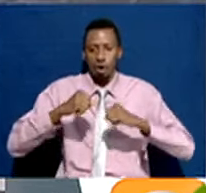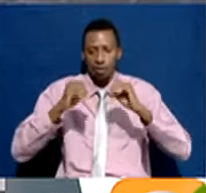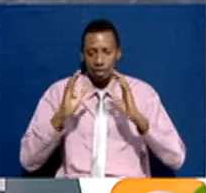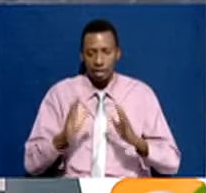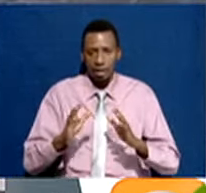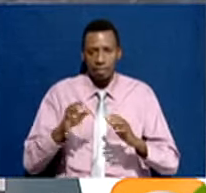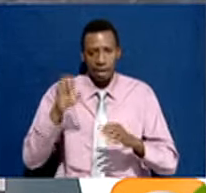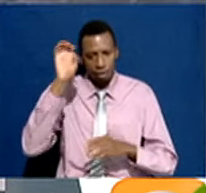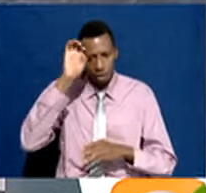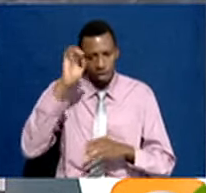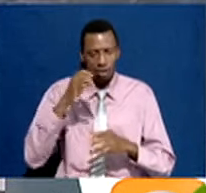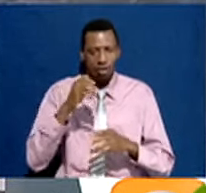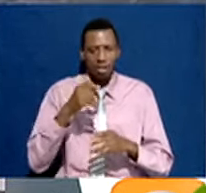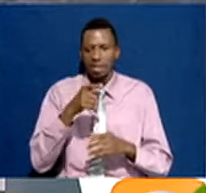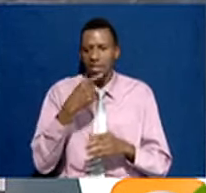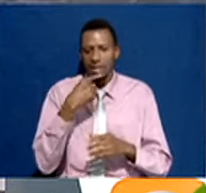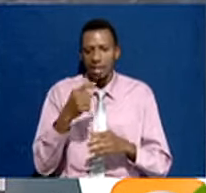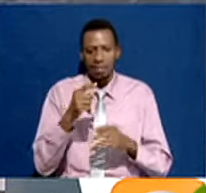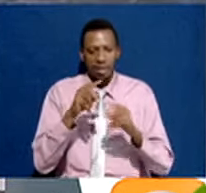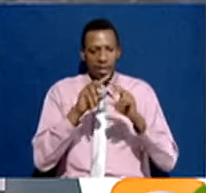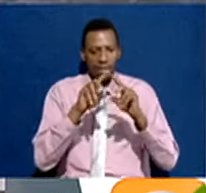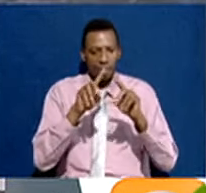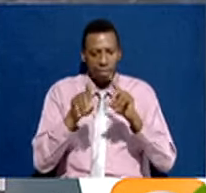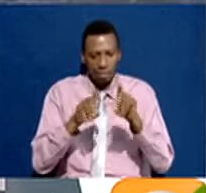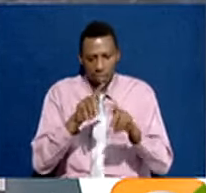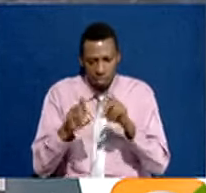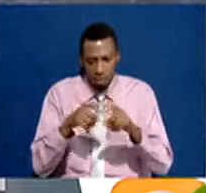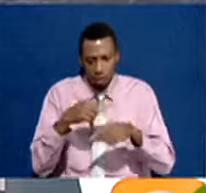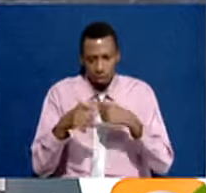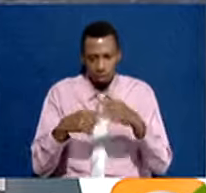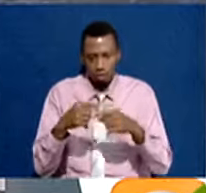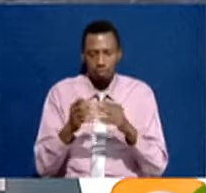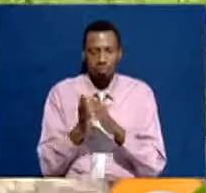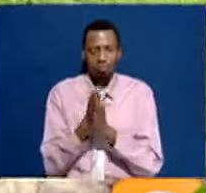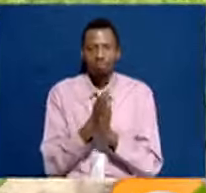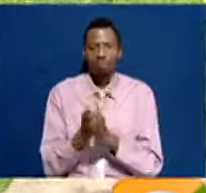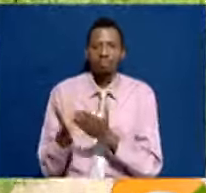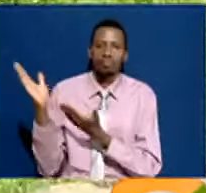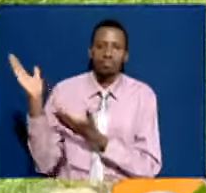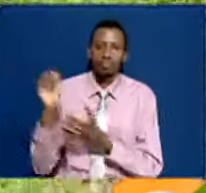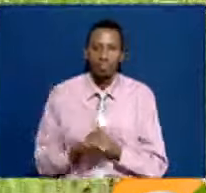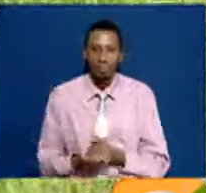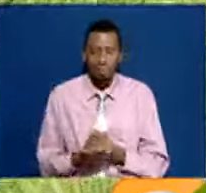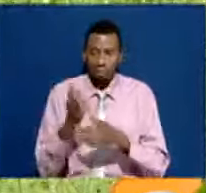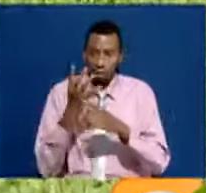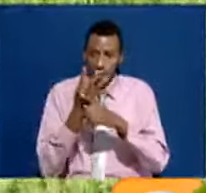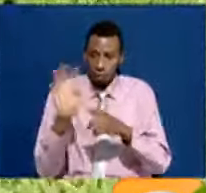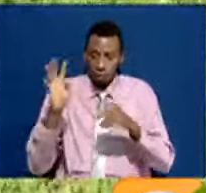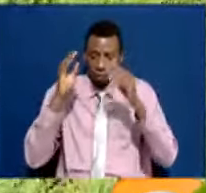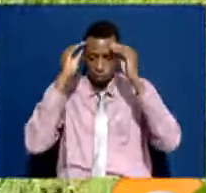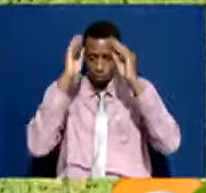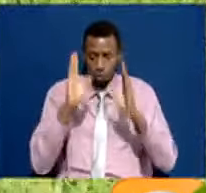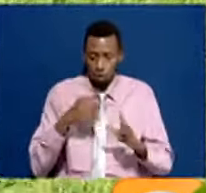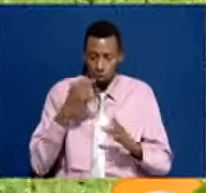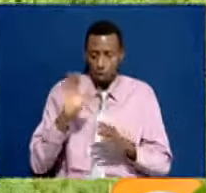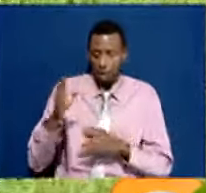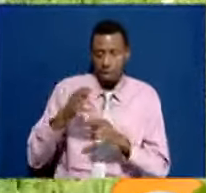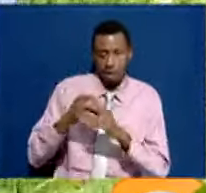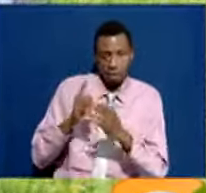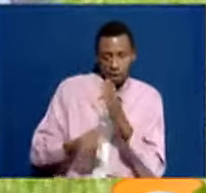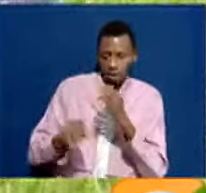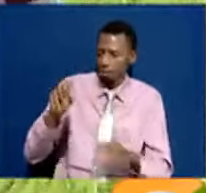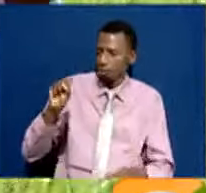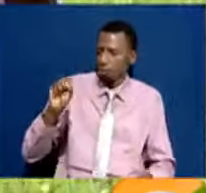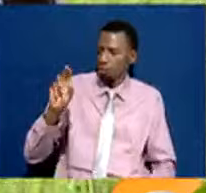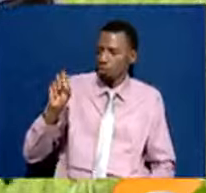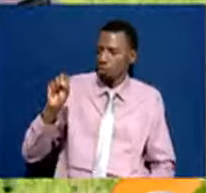investigations into the case have commenced. Ben Kidri with the details. The Form 4 student, whom we shall name Susan to